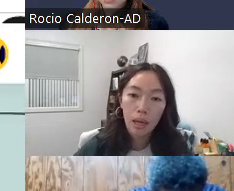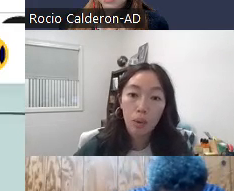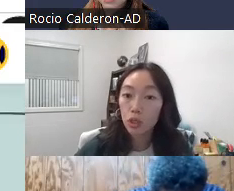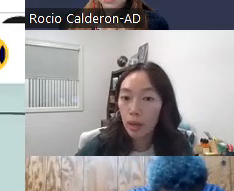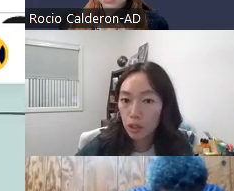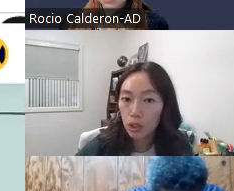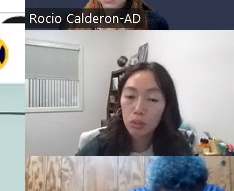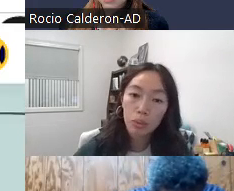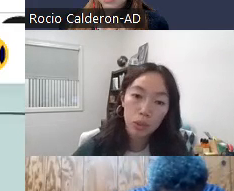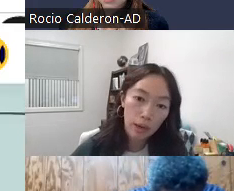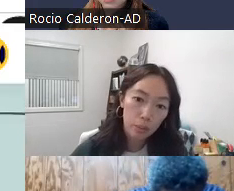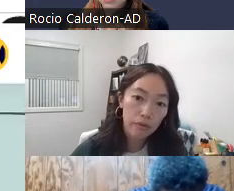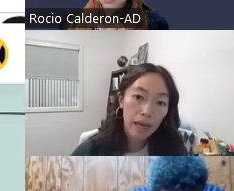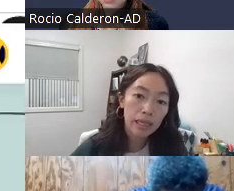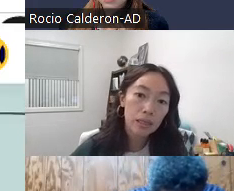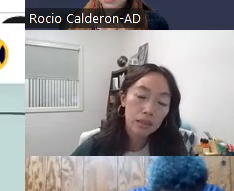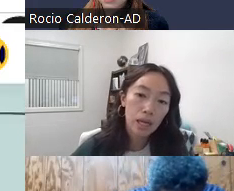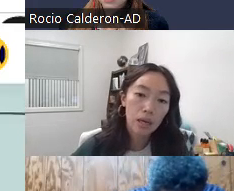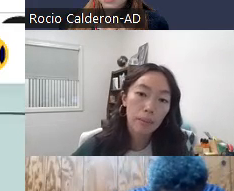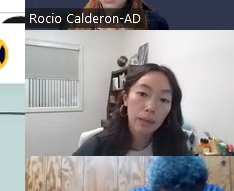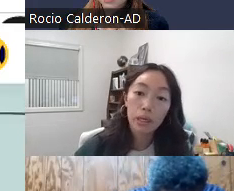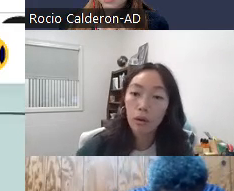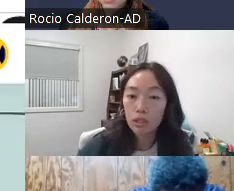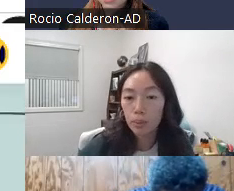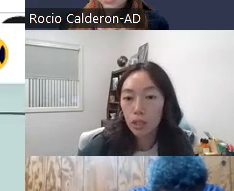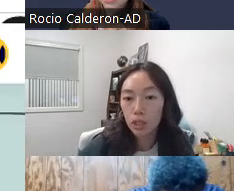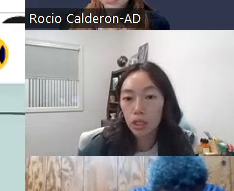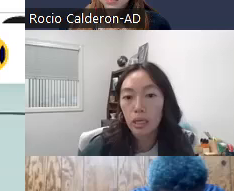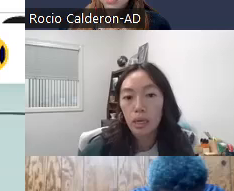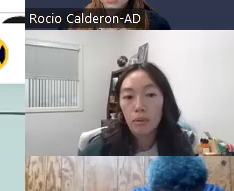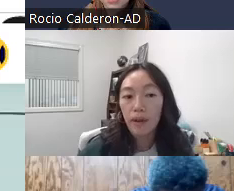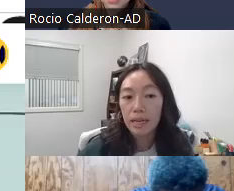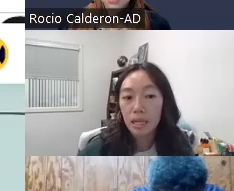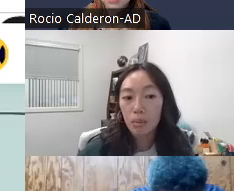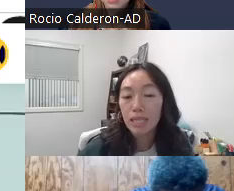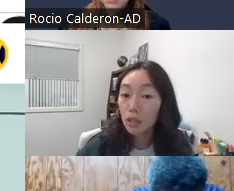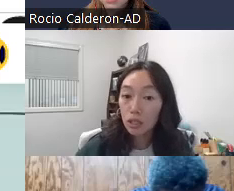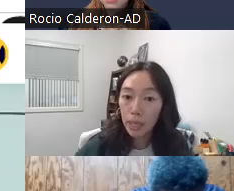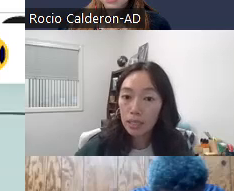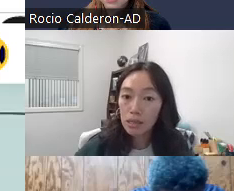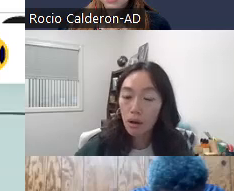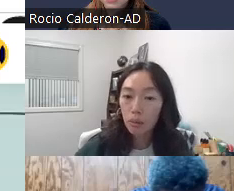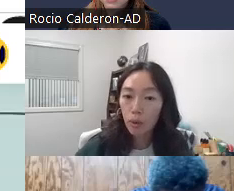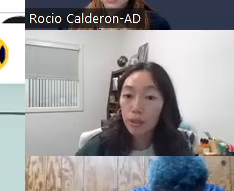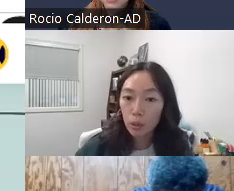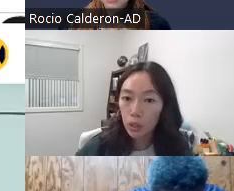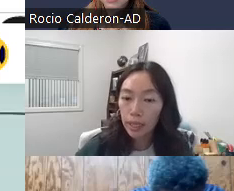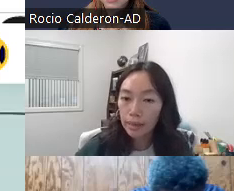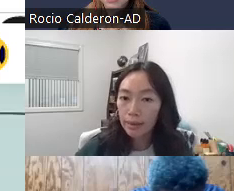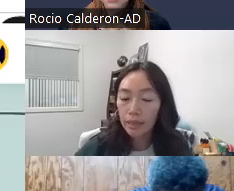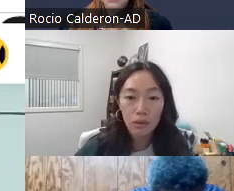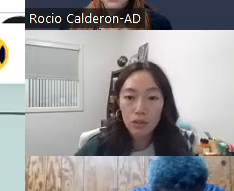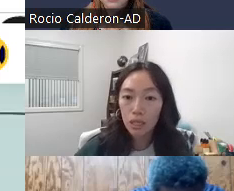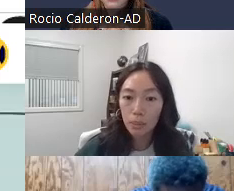program, what would you have to do? What would you have to provide? And then we can also potentially provide some, it's going to depend on what vehicle